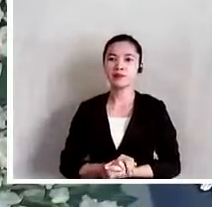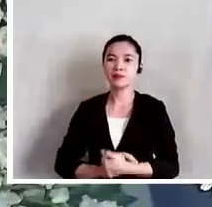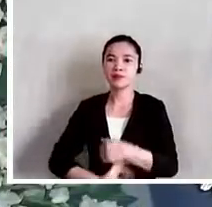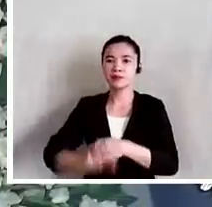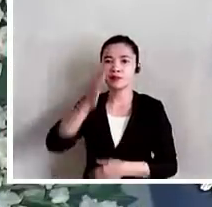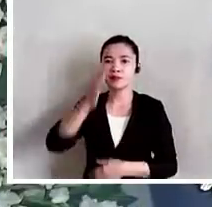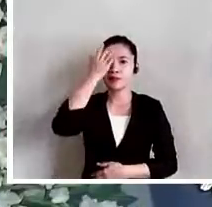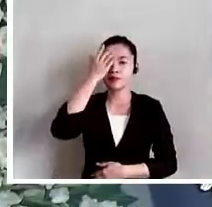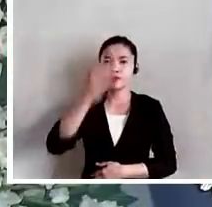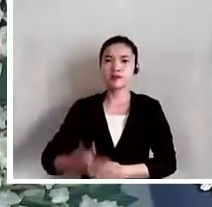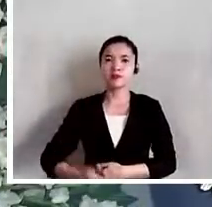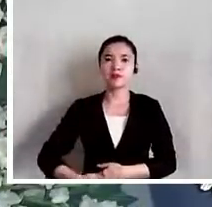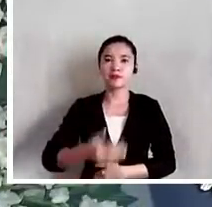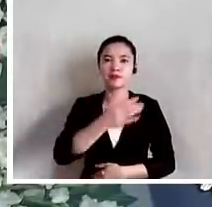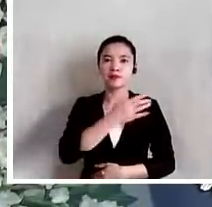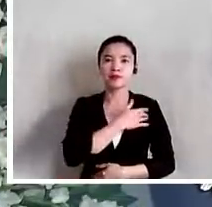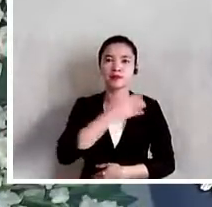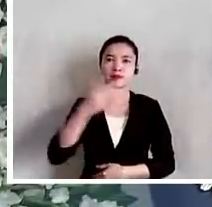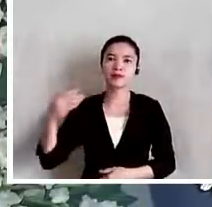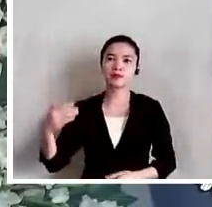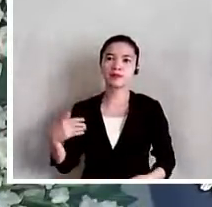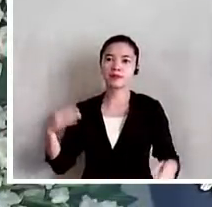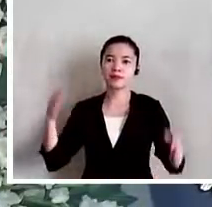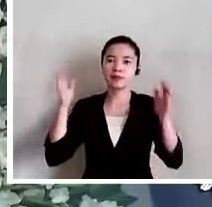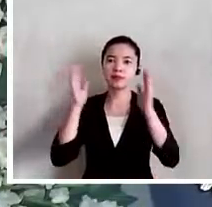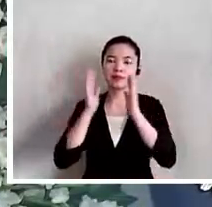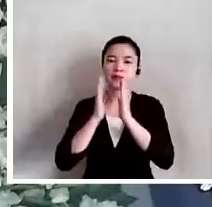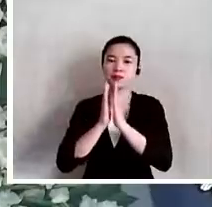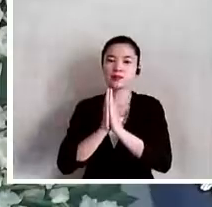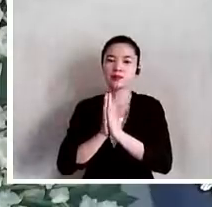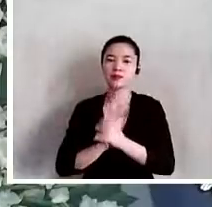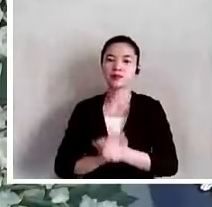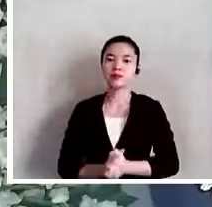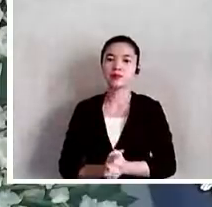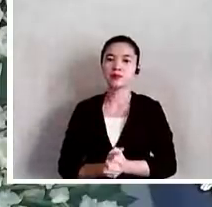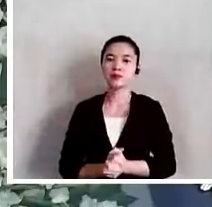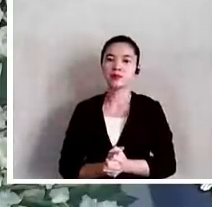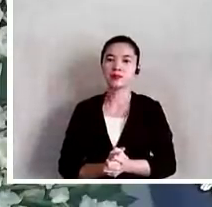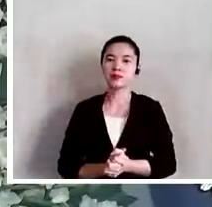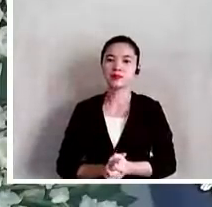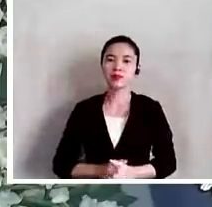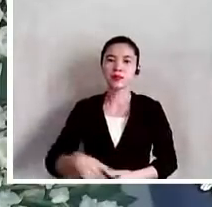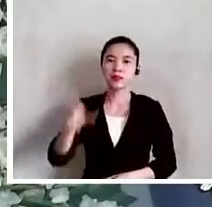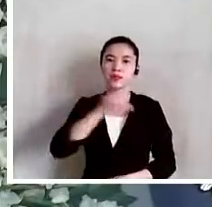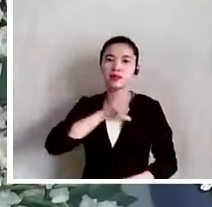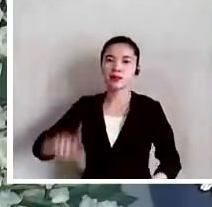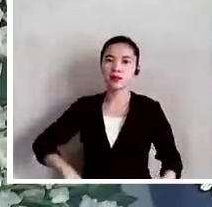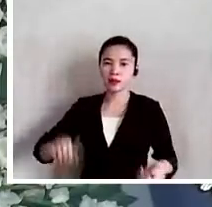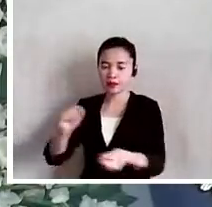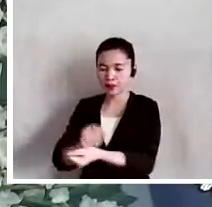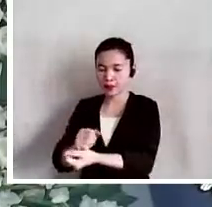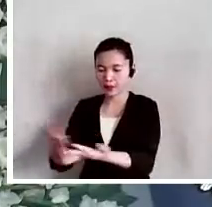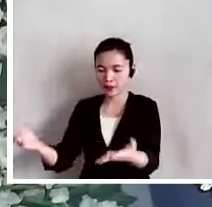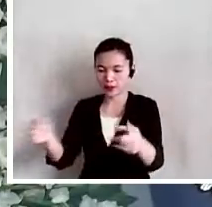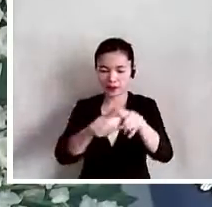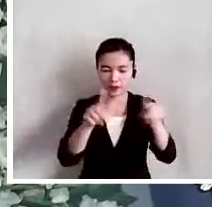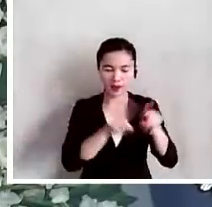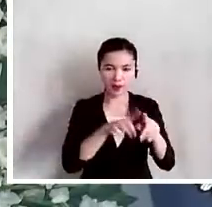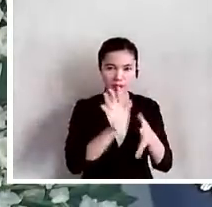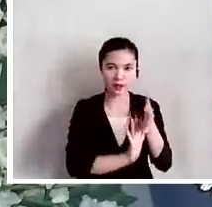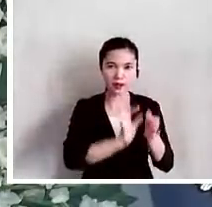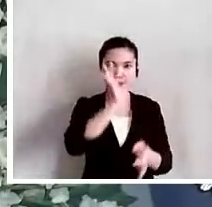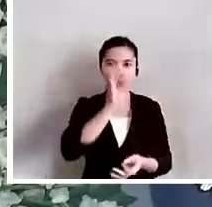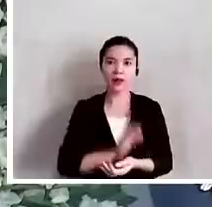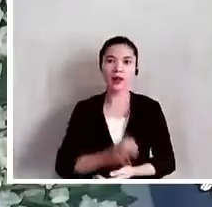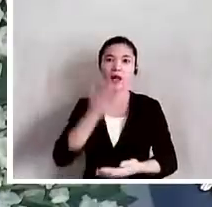Father, and of the Son, and of the Holy Spirit. Amen. The Lord be with you. And with your spirit. Good morning,